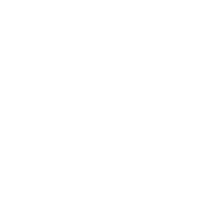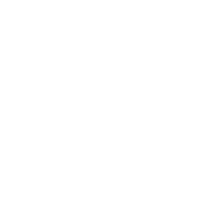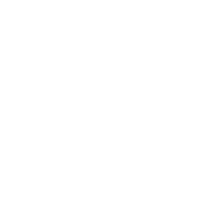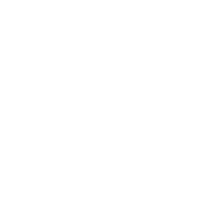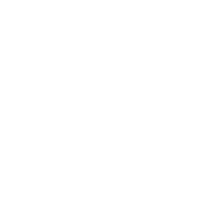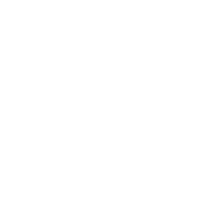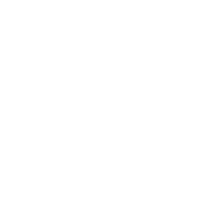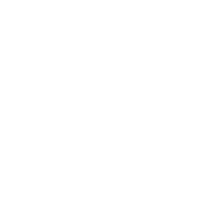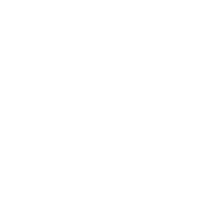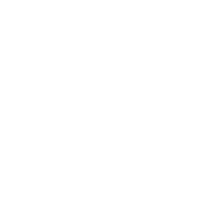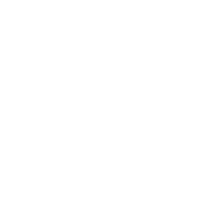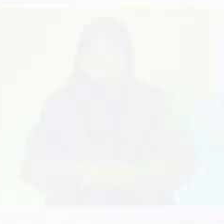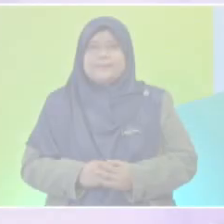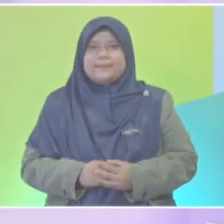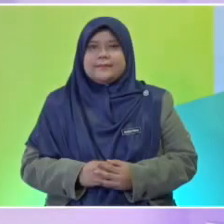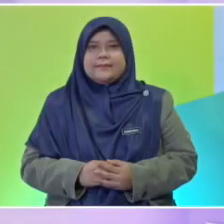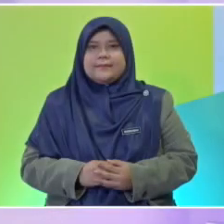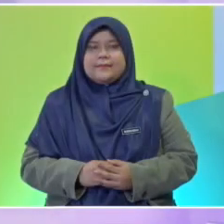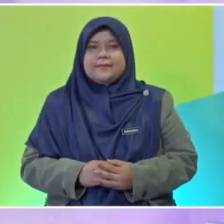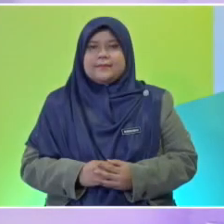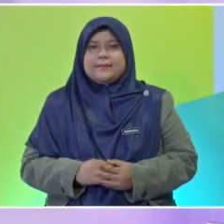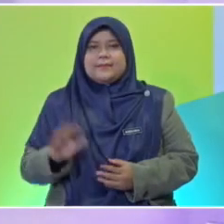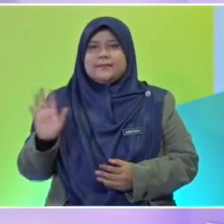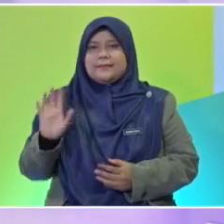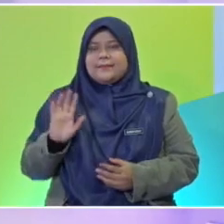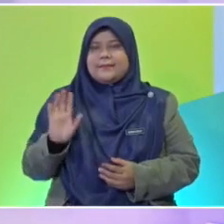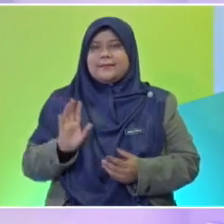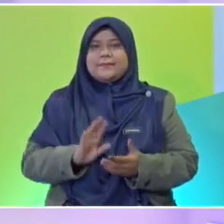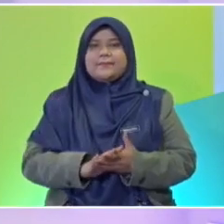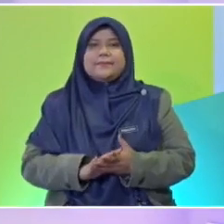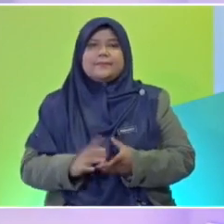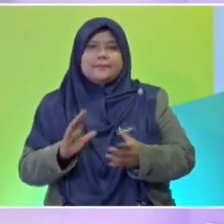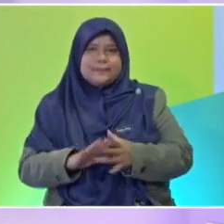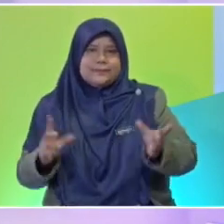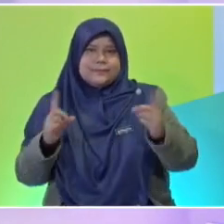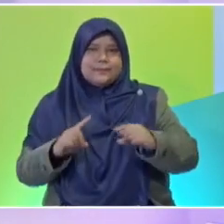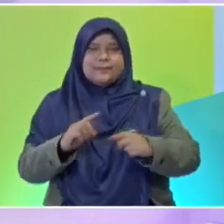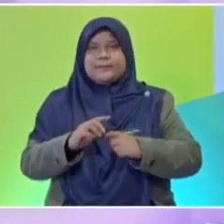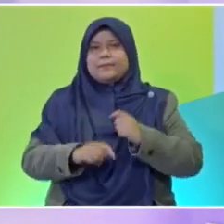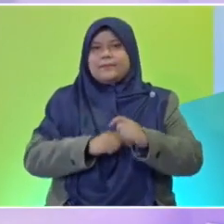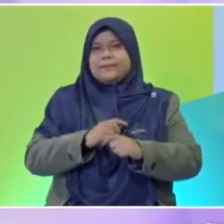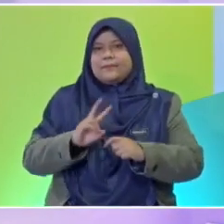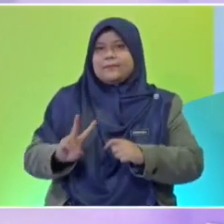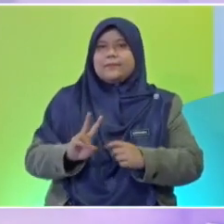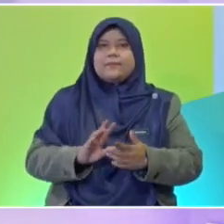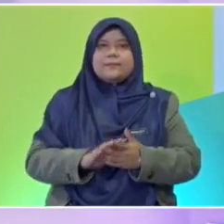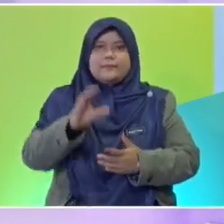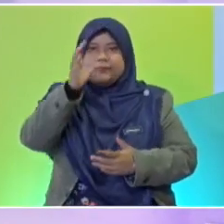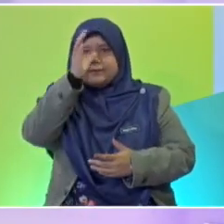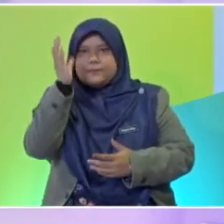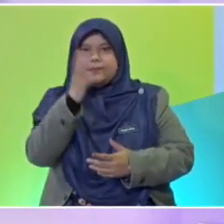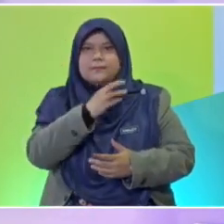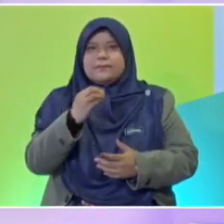EduwebTV KPM. Hello everyone, welcome to Slot Tahap Duo with me Chris MJ as well as